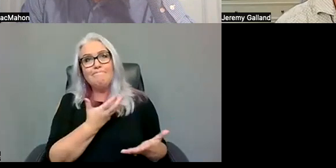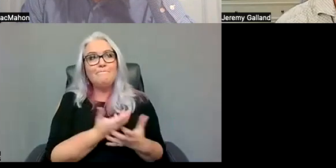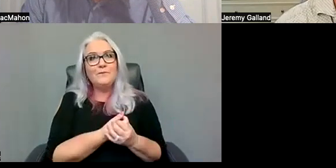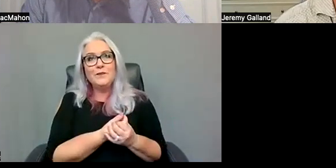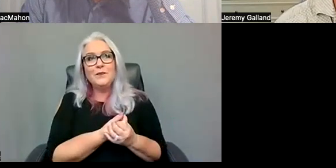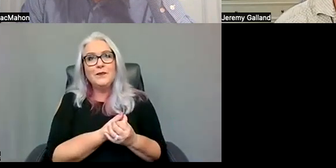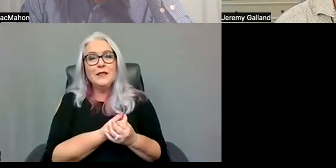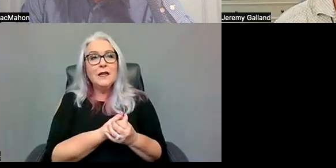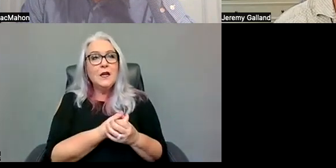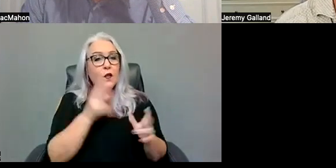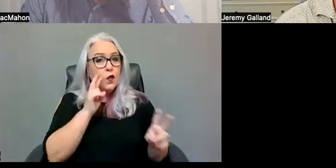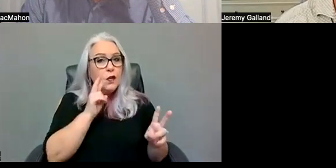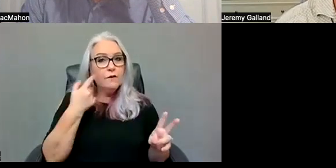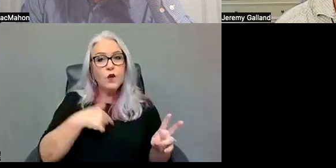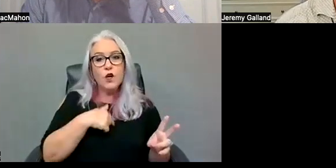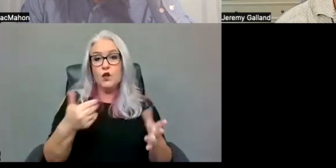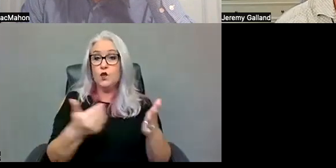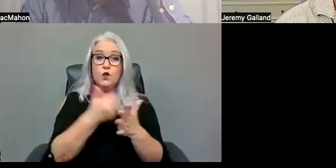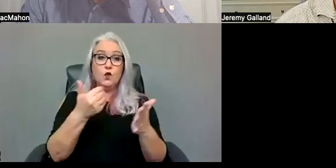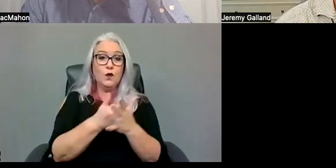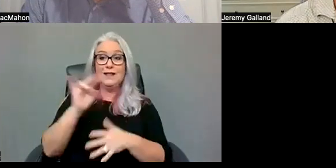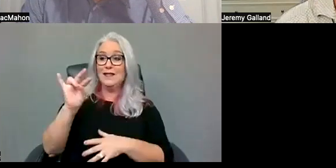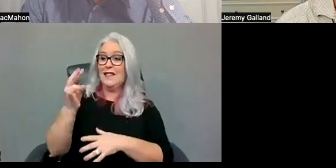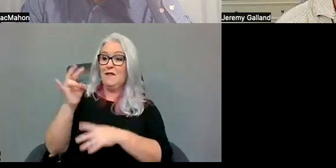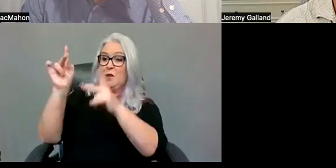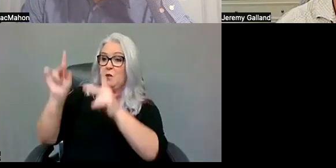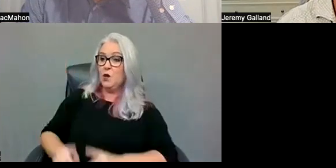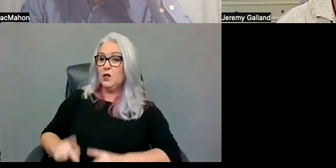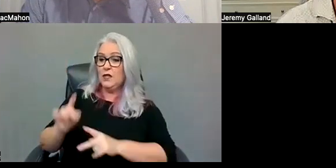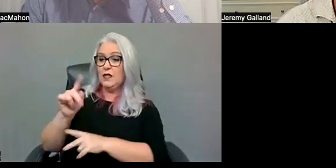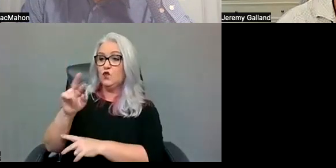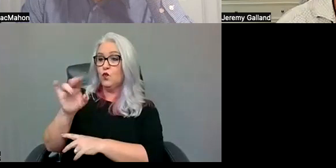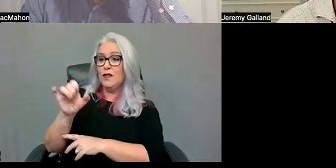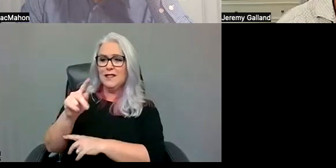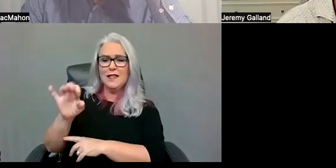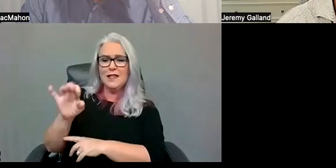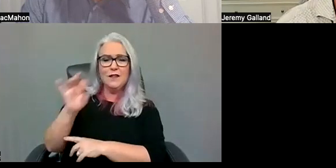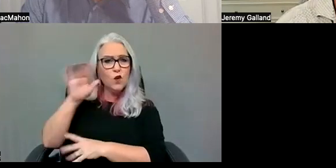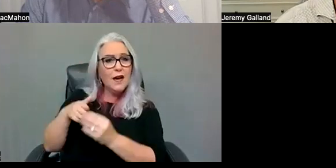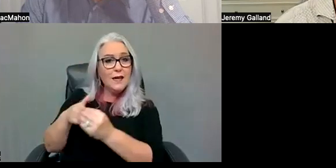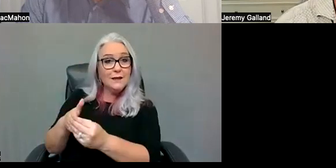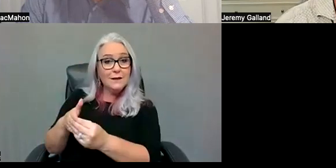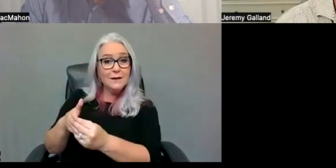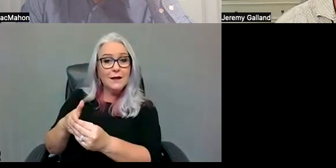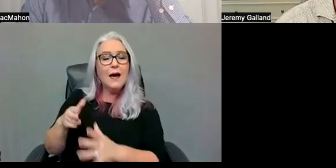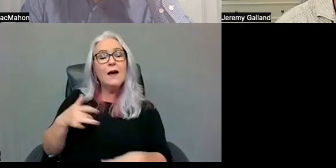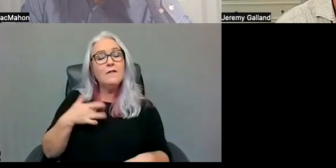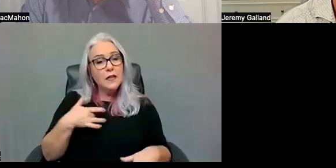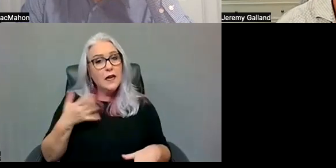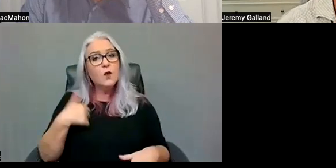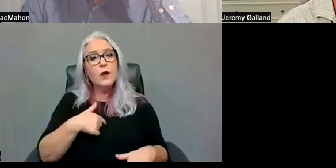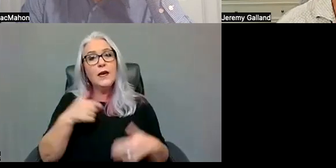newest 7-person trustee for guidance on this issue. In fact, it's one that I think a lot of us have been touching